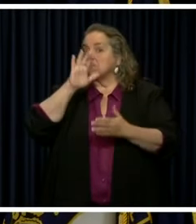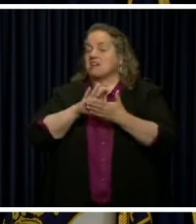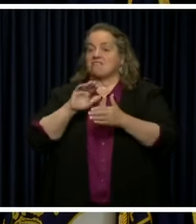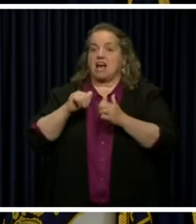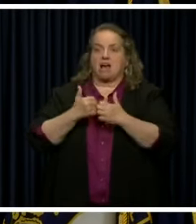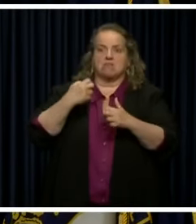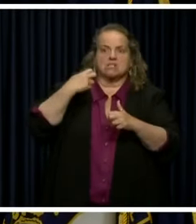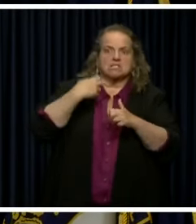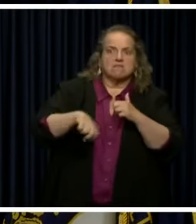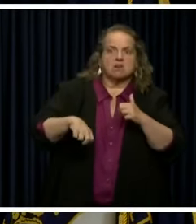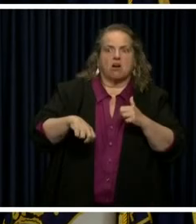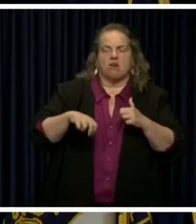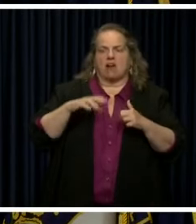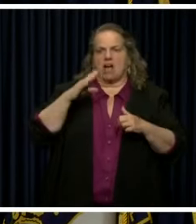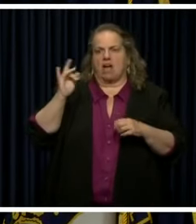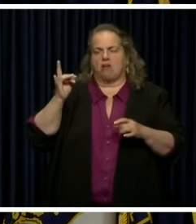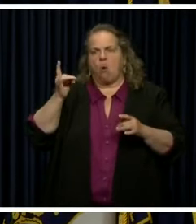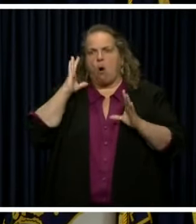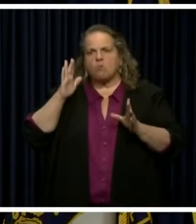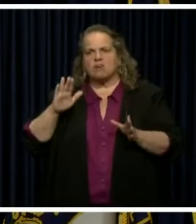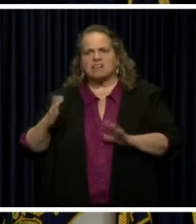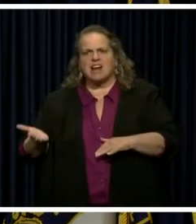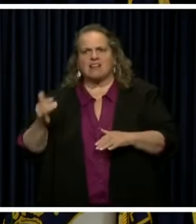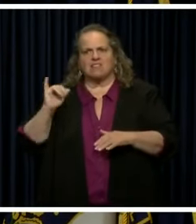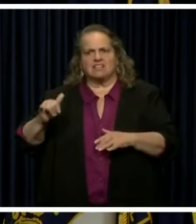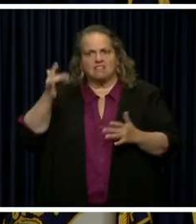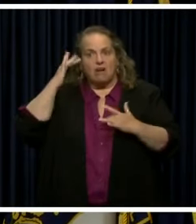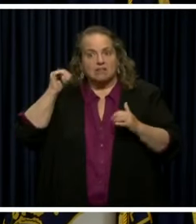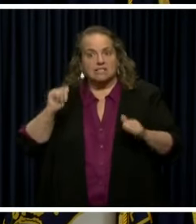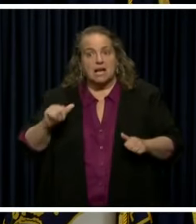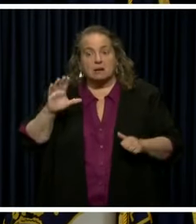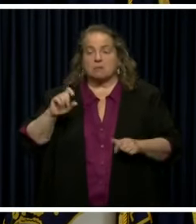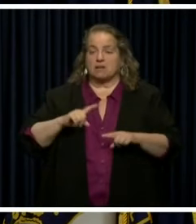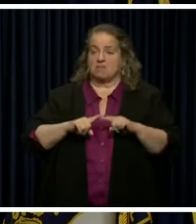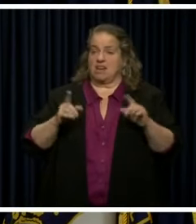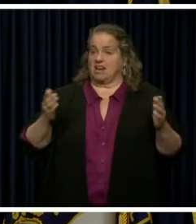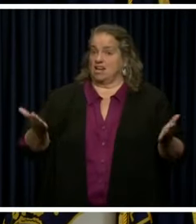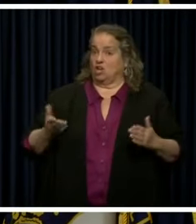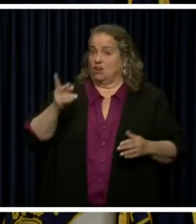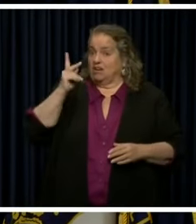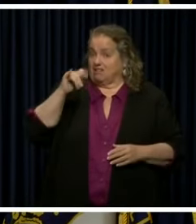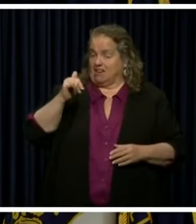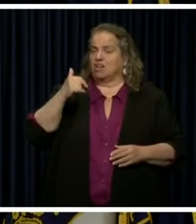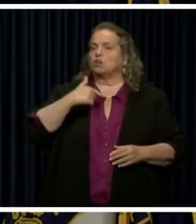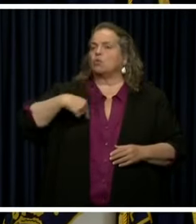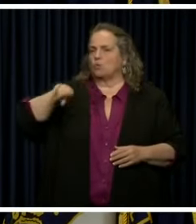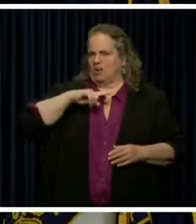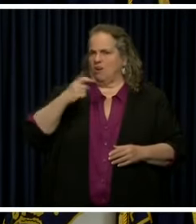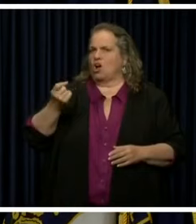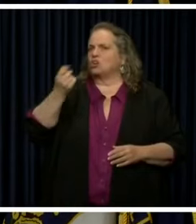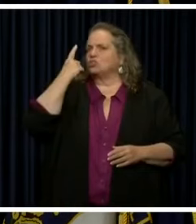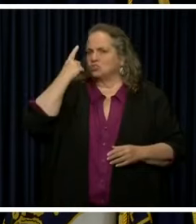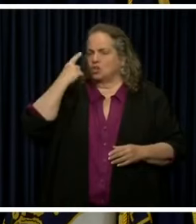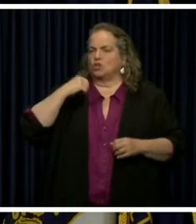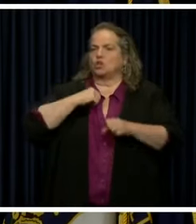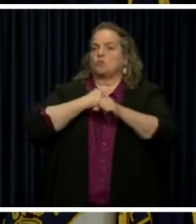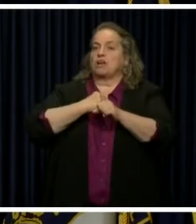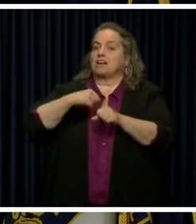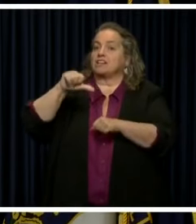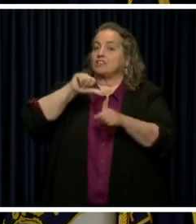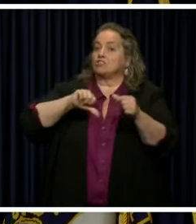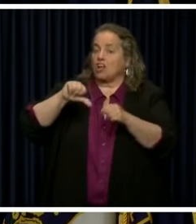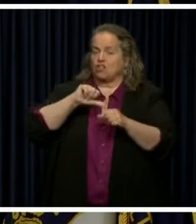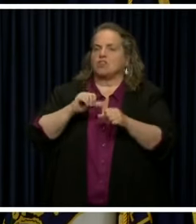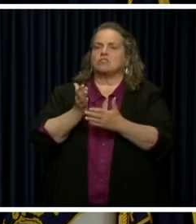and deadly this virus can be. But we here in Kentucky understood that protecting one another is part of our calling, part of our